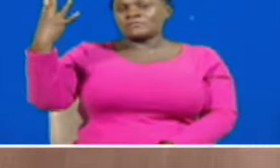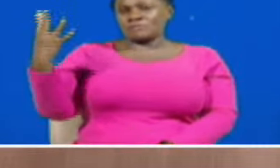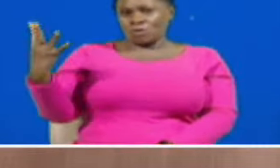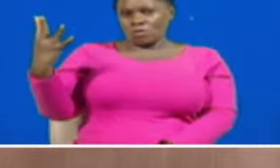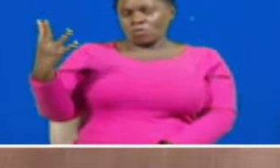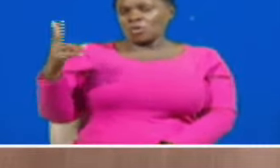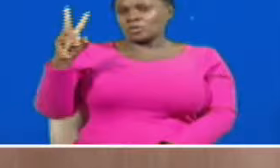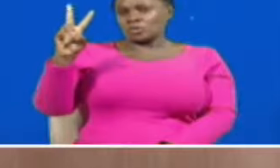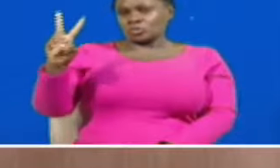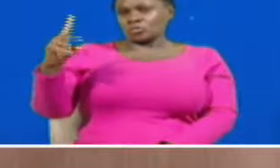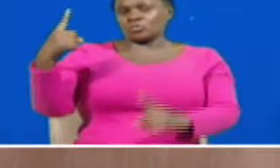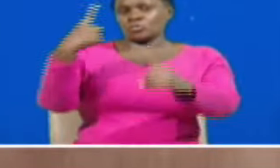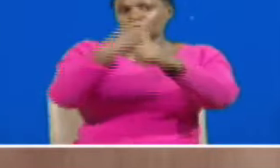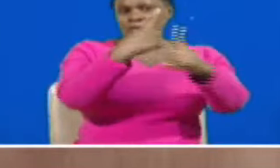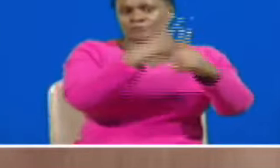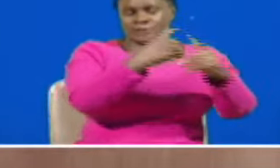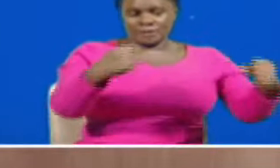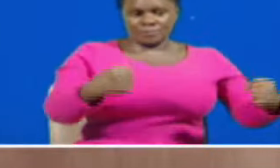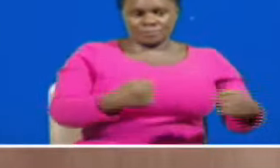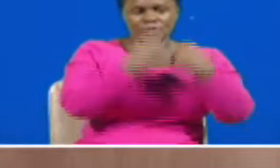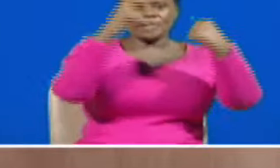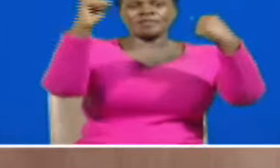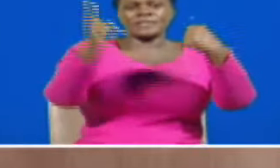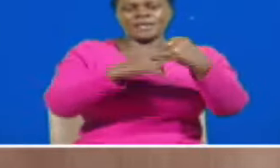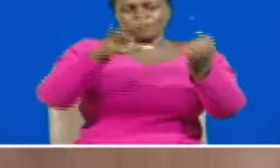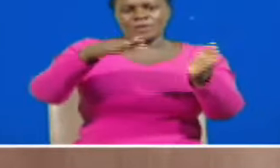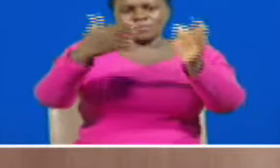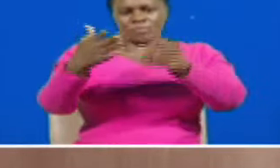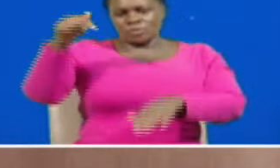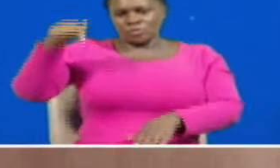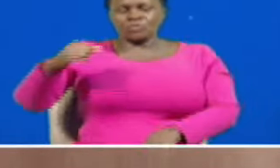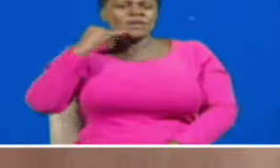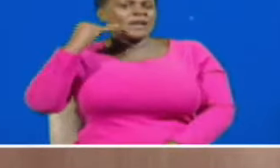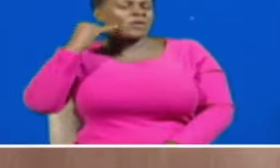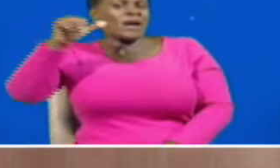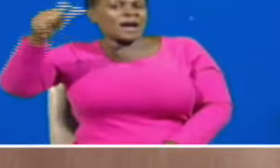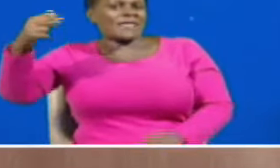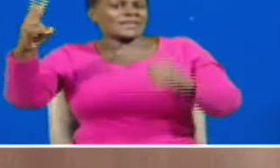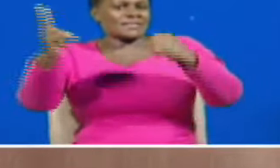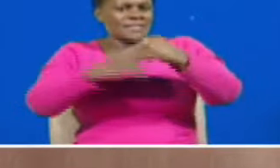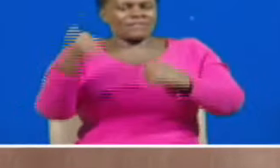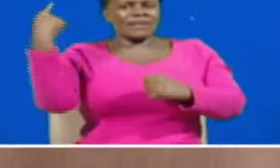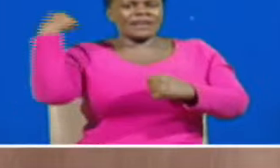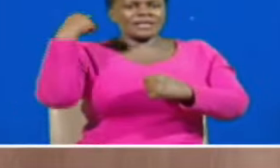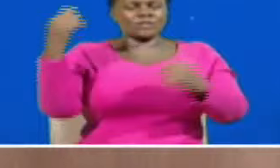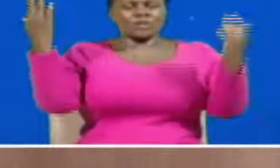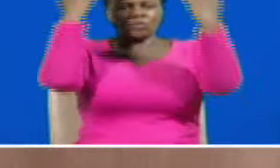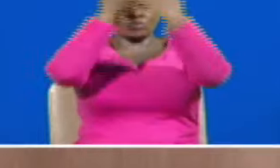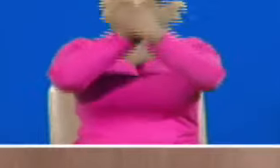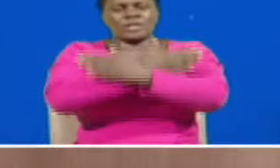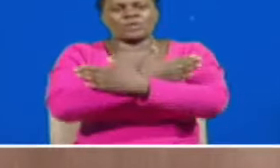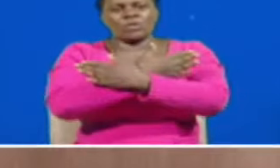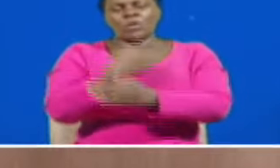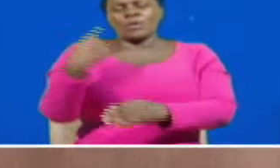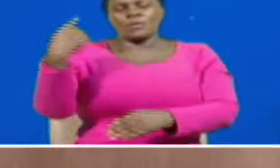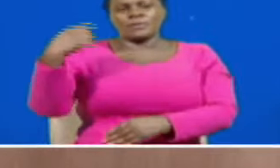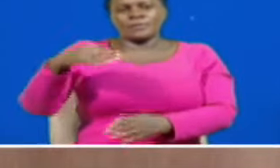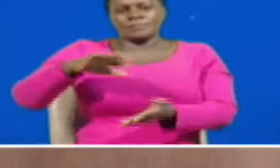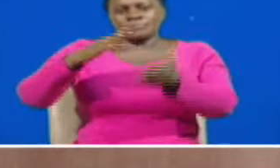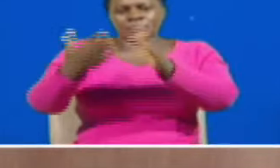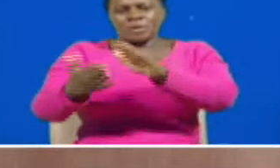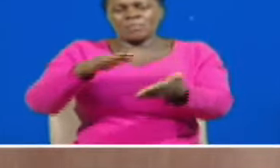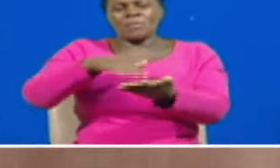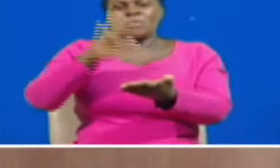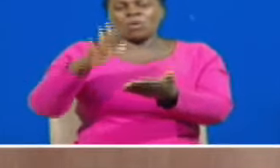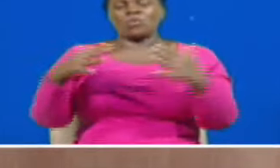in two separate road accidents. Seven people died today in Nakuru, while seven others died last night in Kericho. The rising number of deaths on the